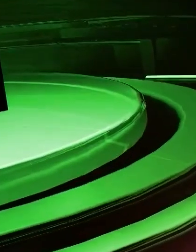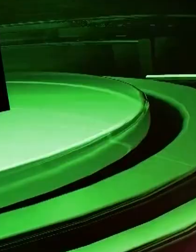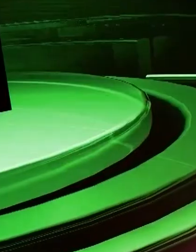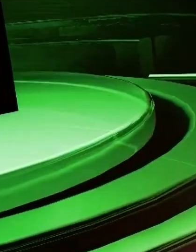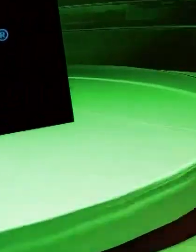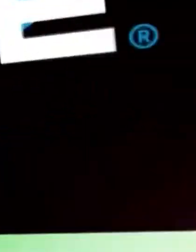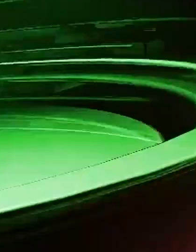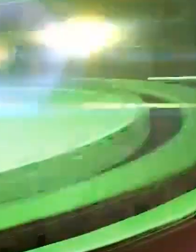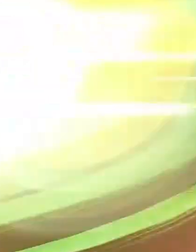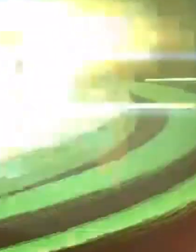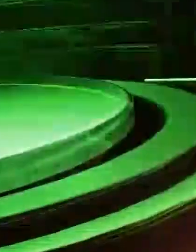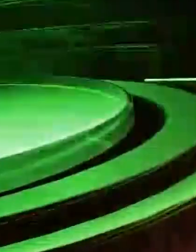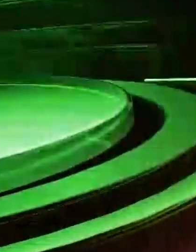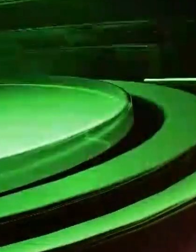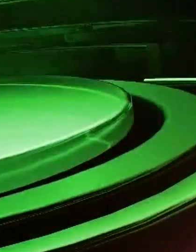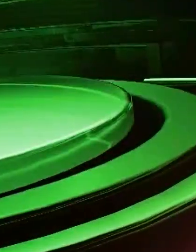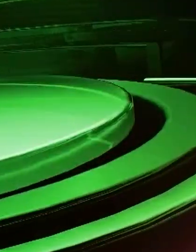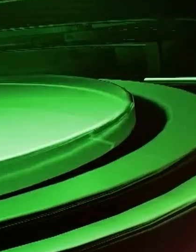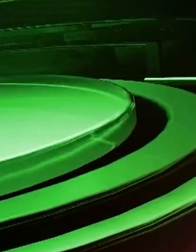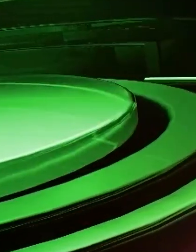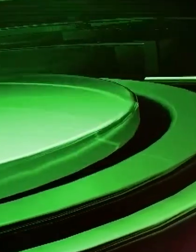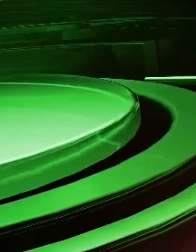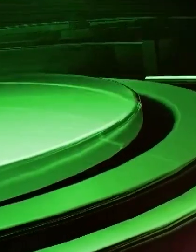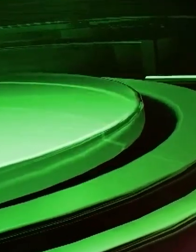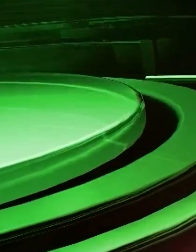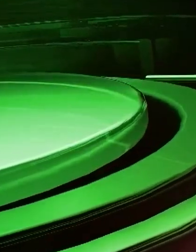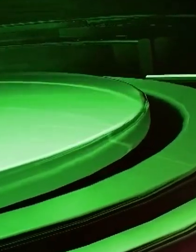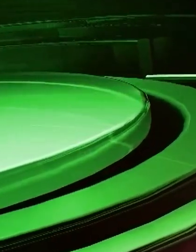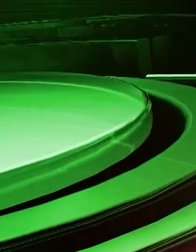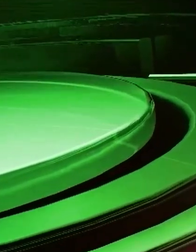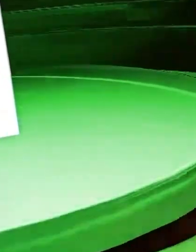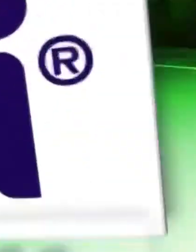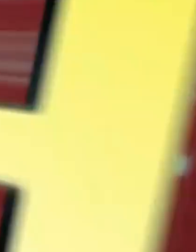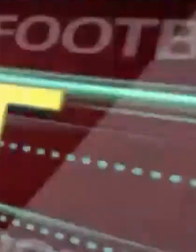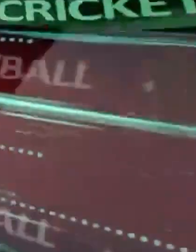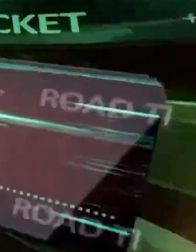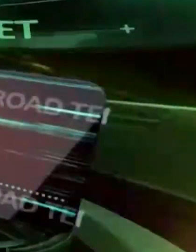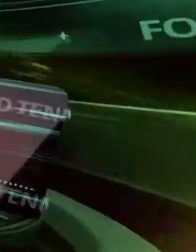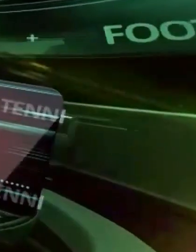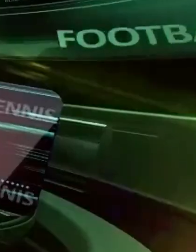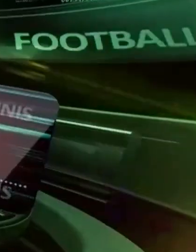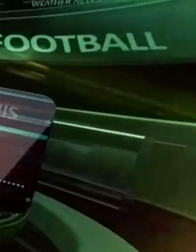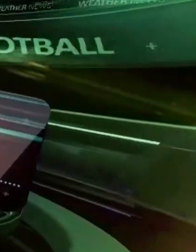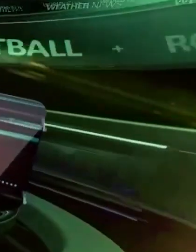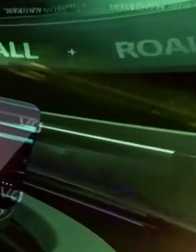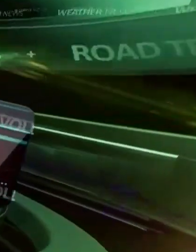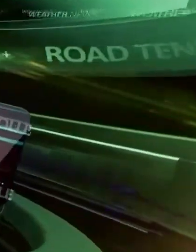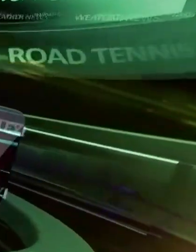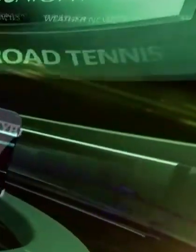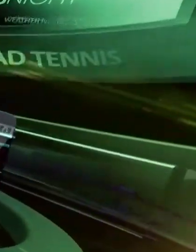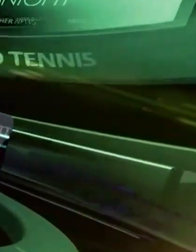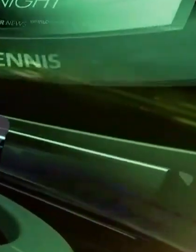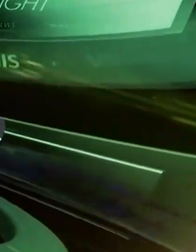is power. And by Dasani. Live first, Dasani after.